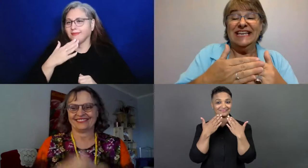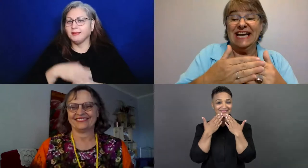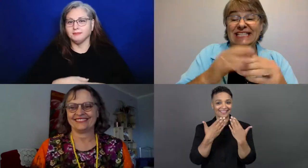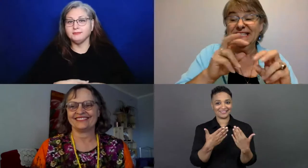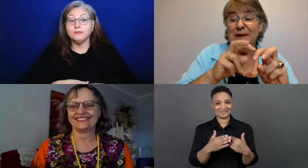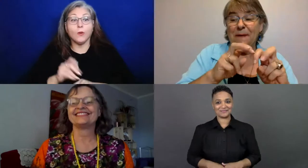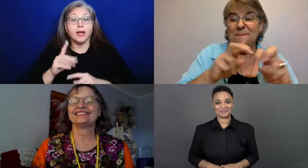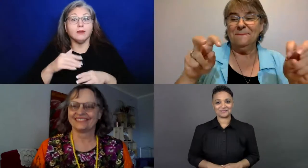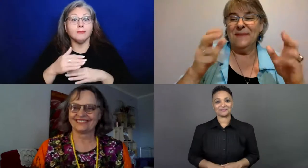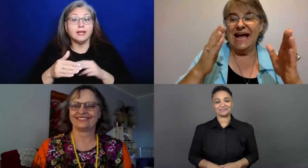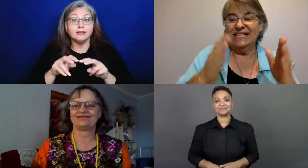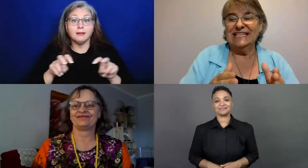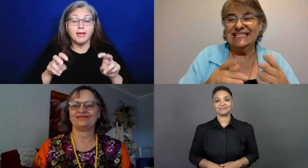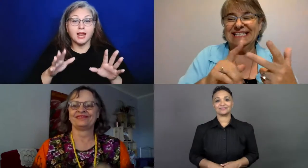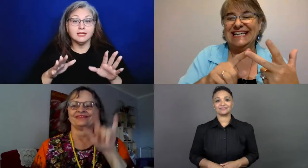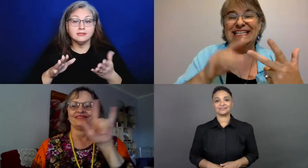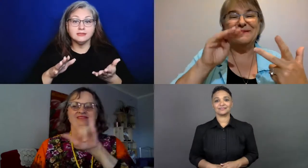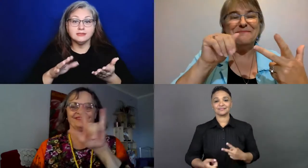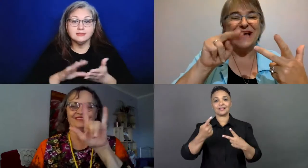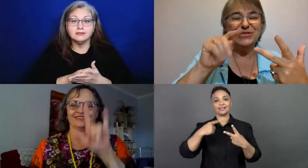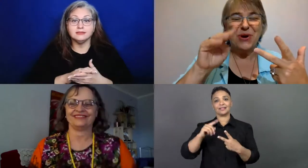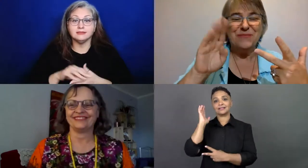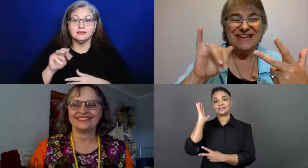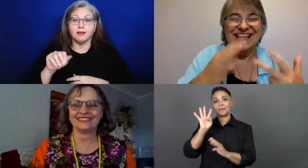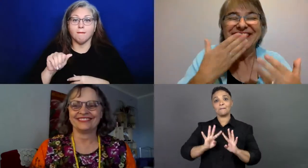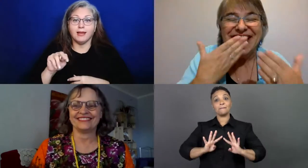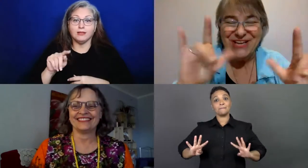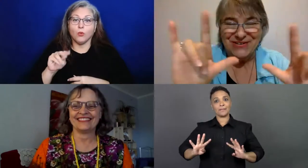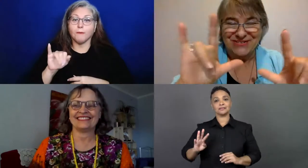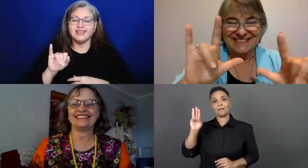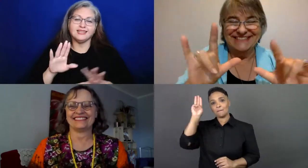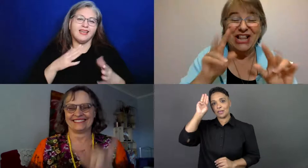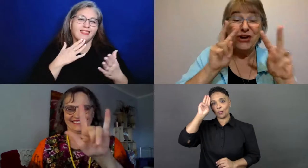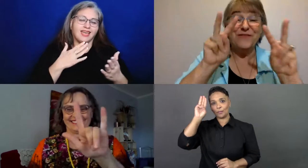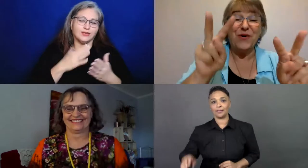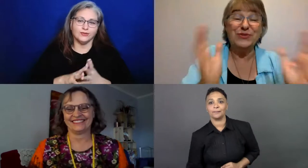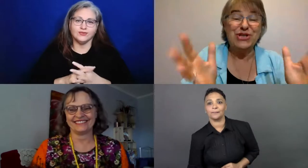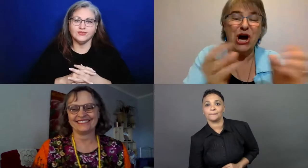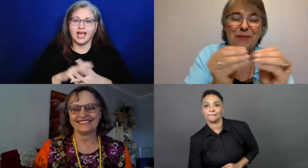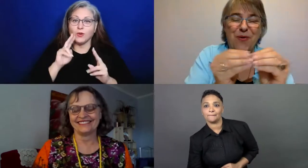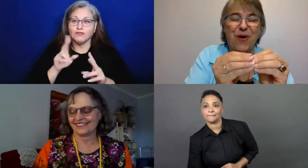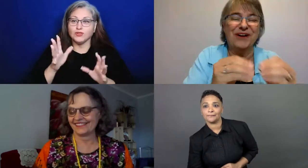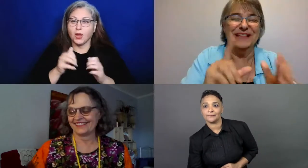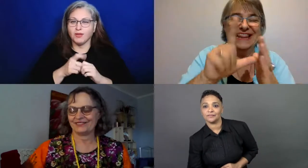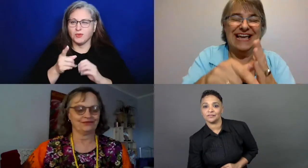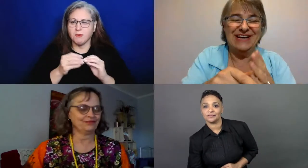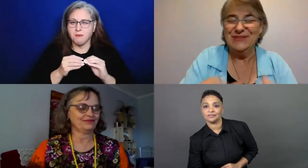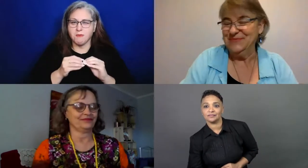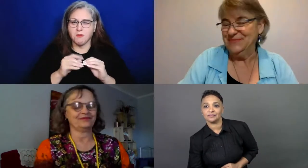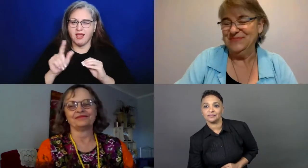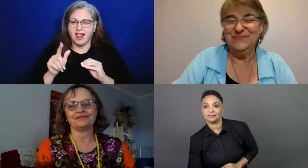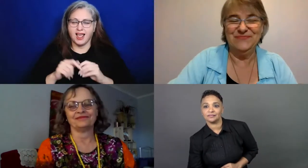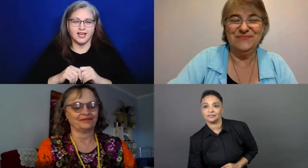The next panelist is Mantobi. Thank you. Look forward to talking more